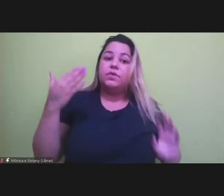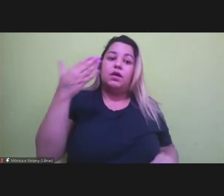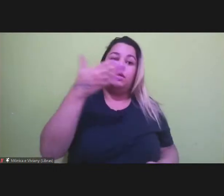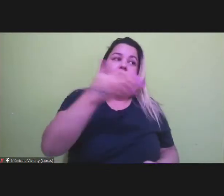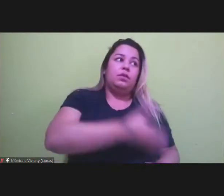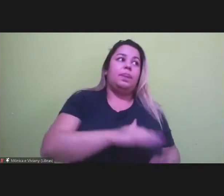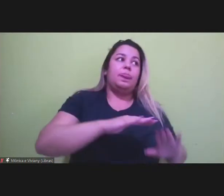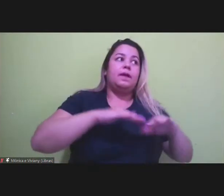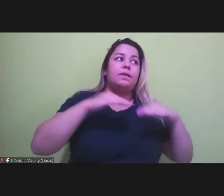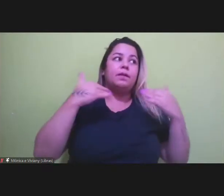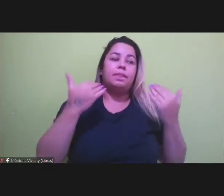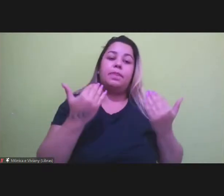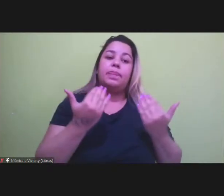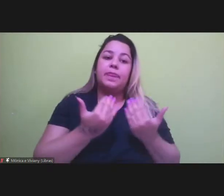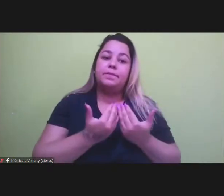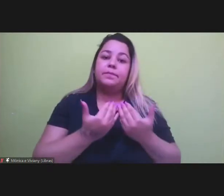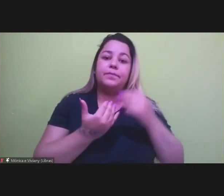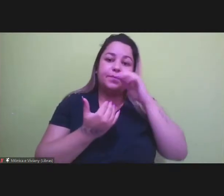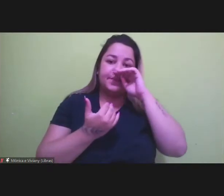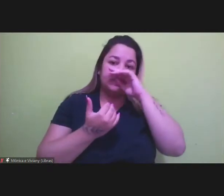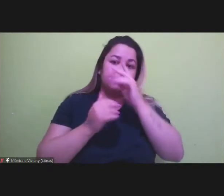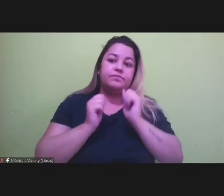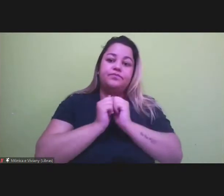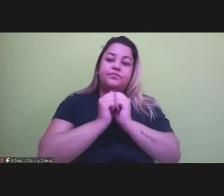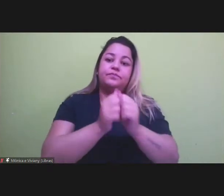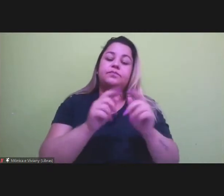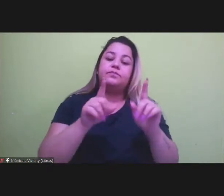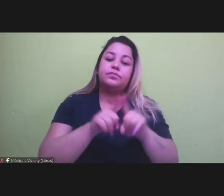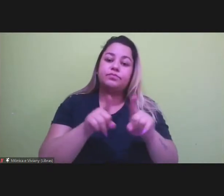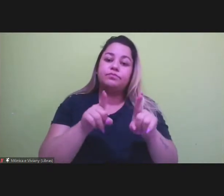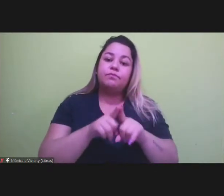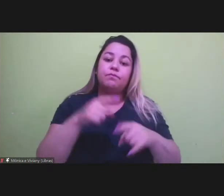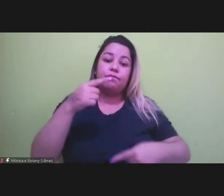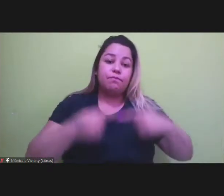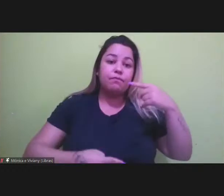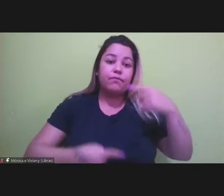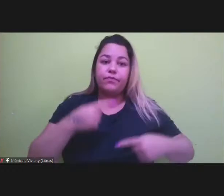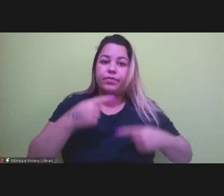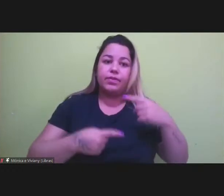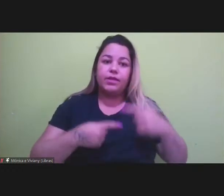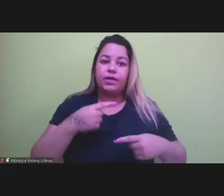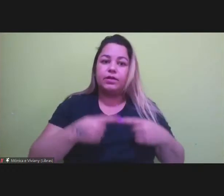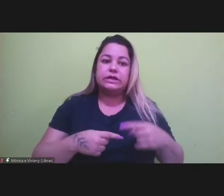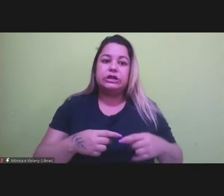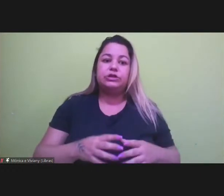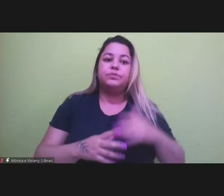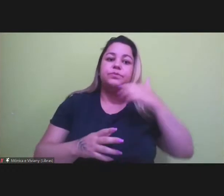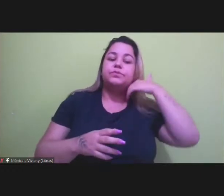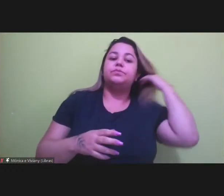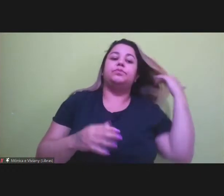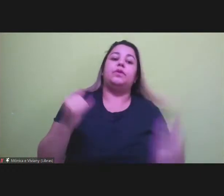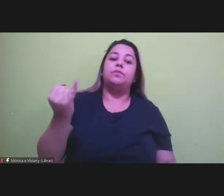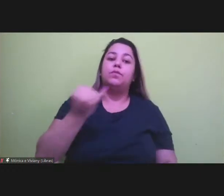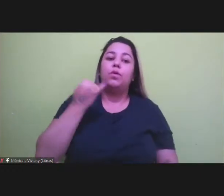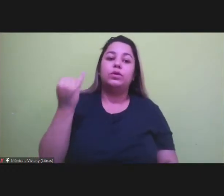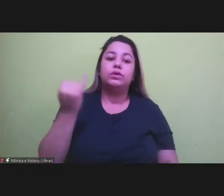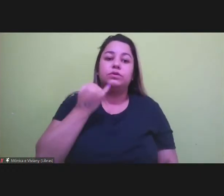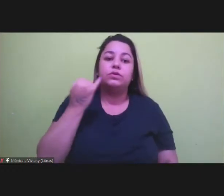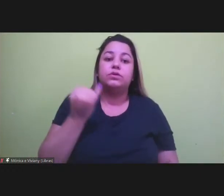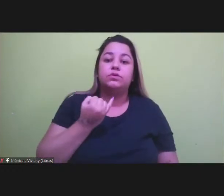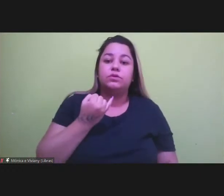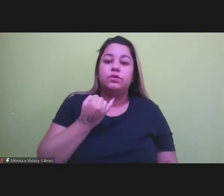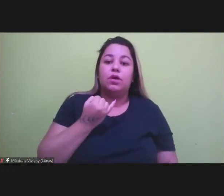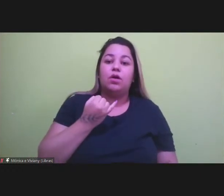I think the issue for the participation of the community and bring together to have this discussion, I think it is